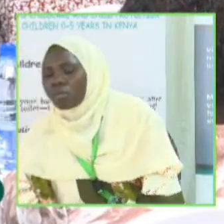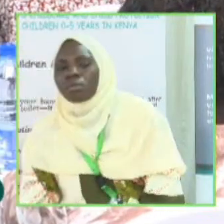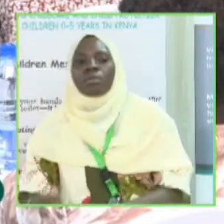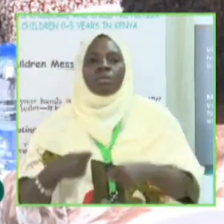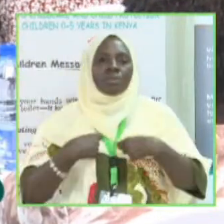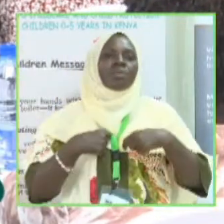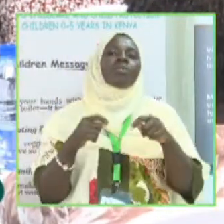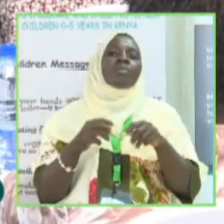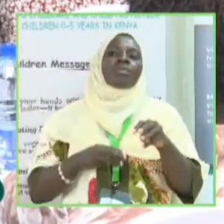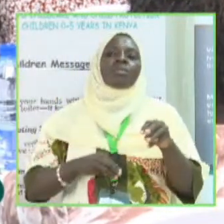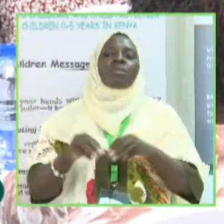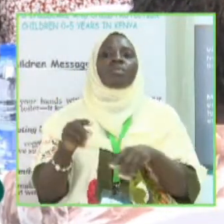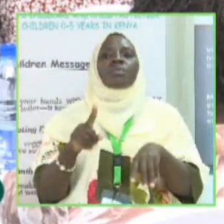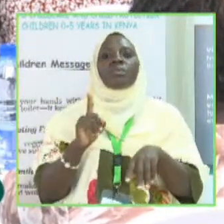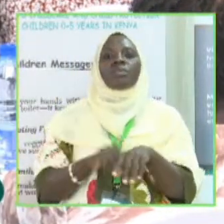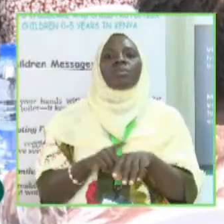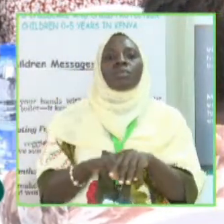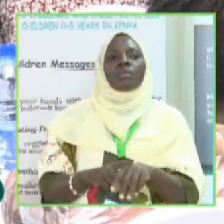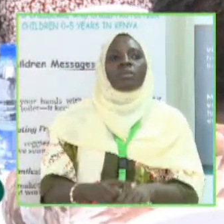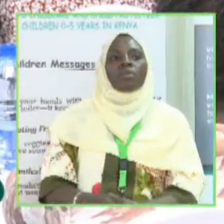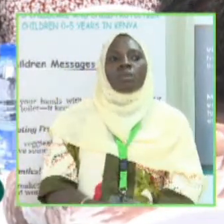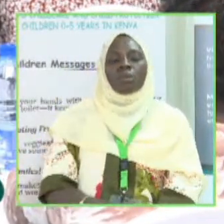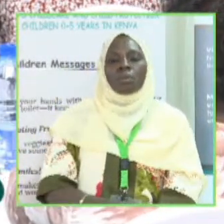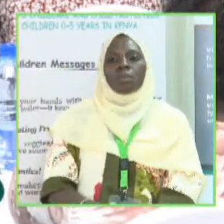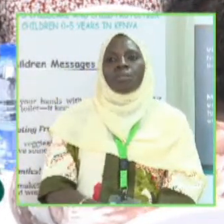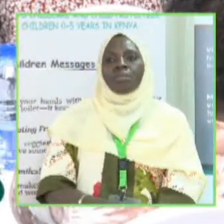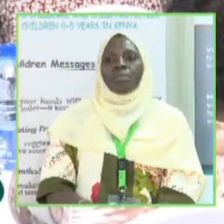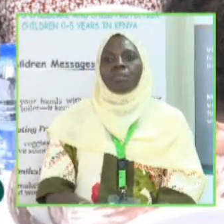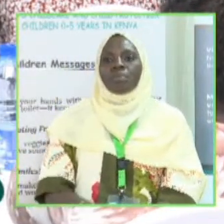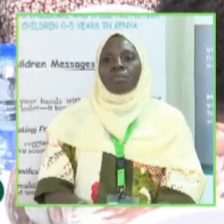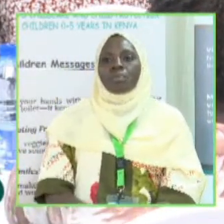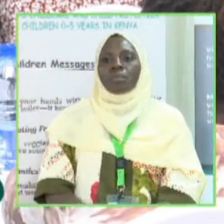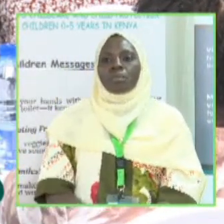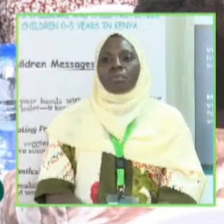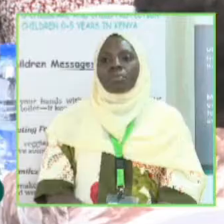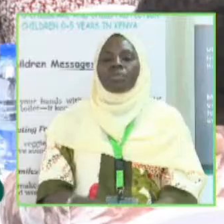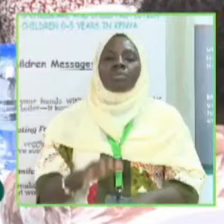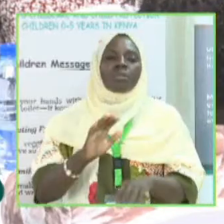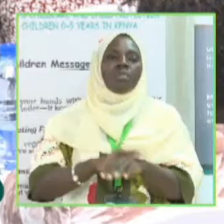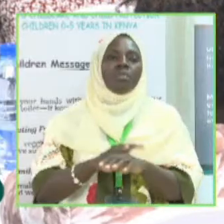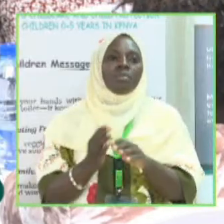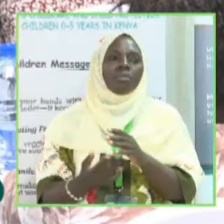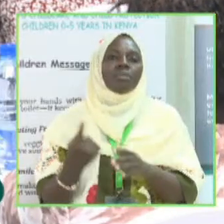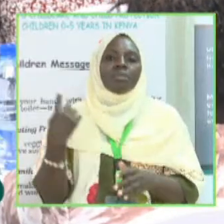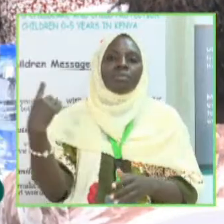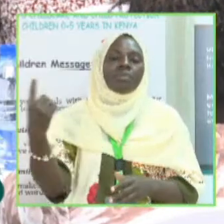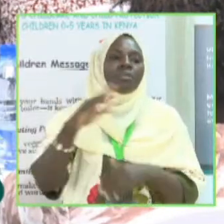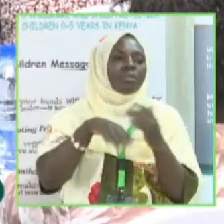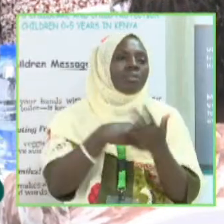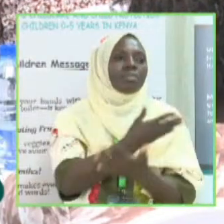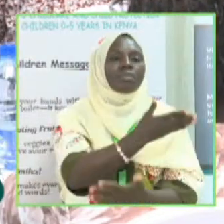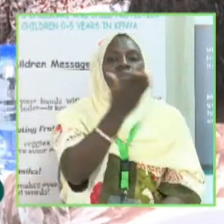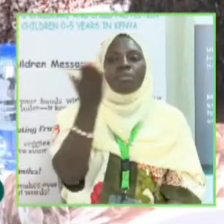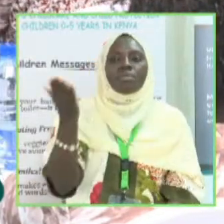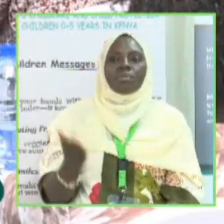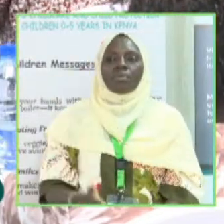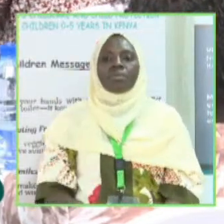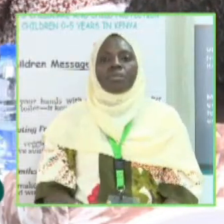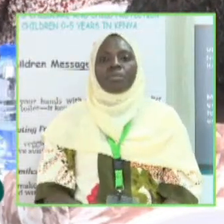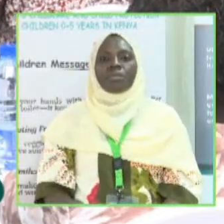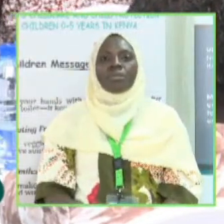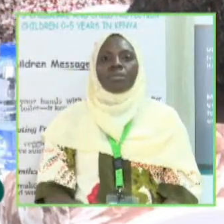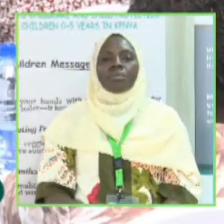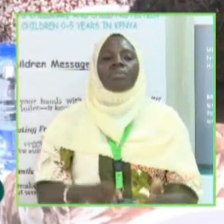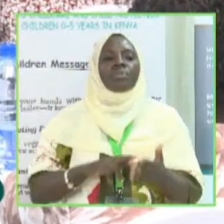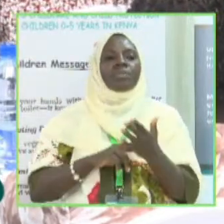we also give 5 minutes to Dr. Oyagi. Thank you. Good morning, everyone. I'll be presenting on governance, and